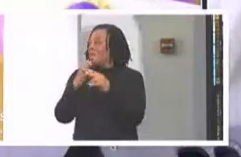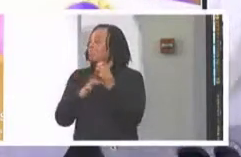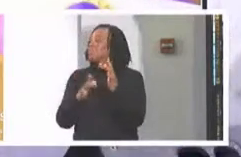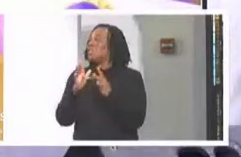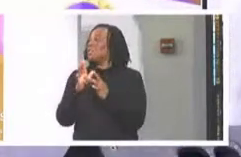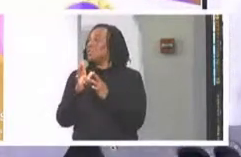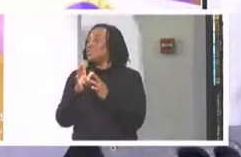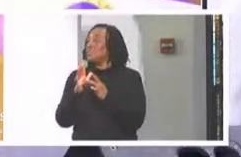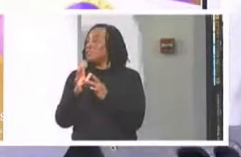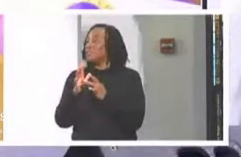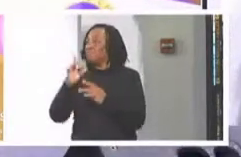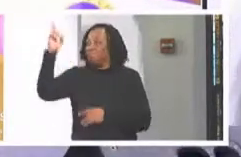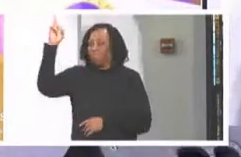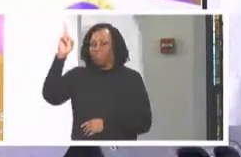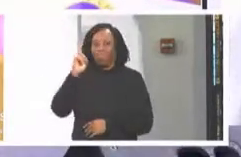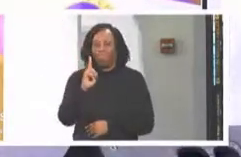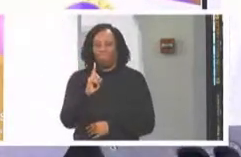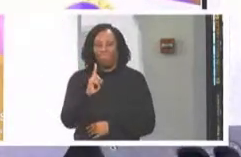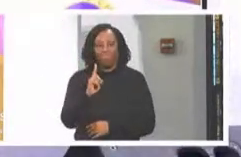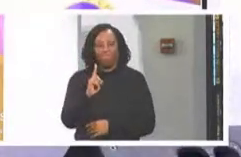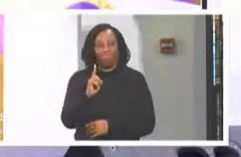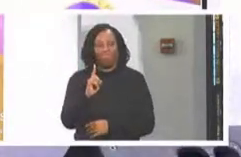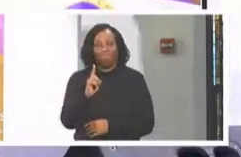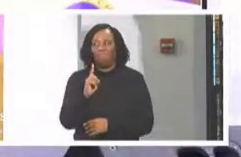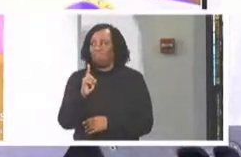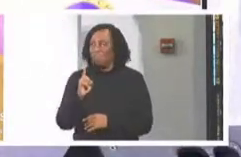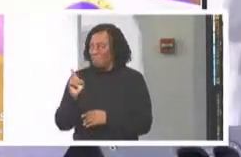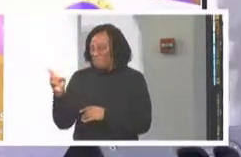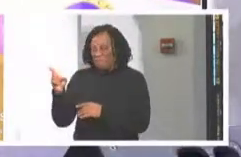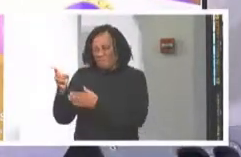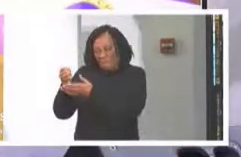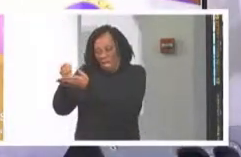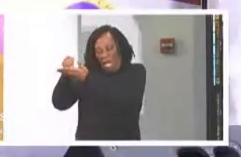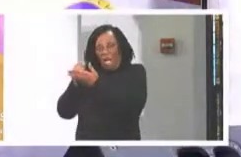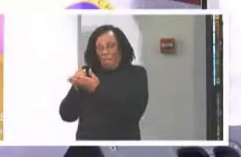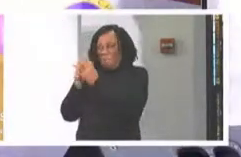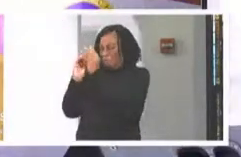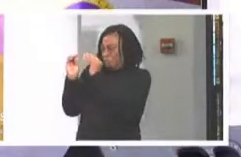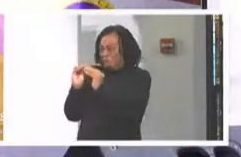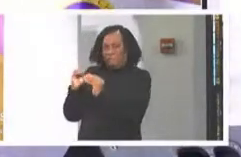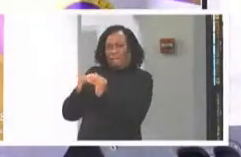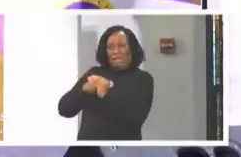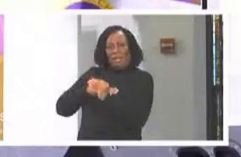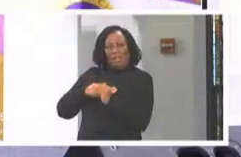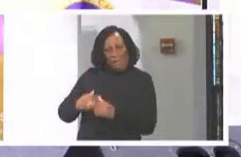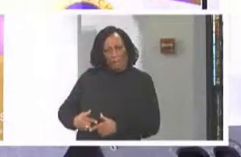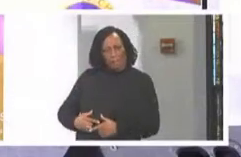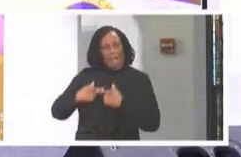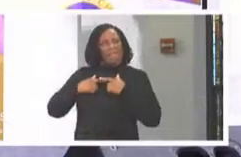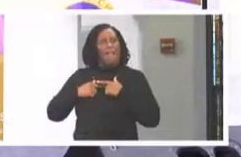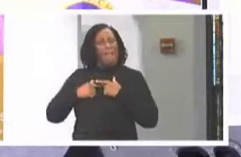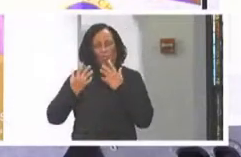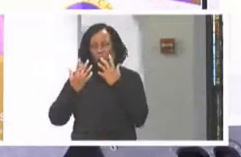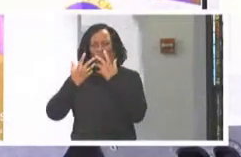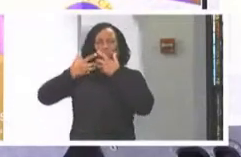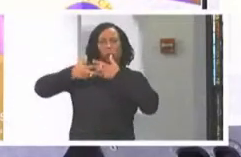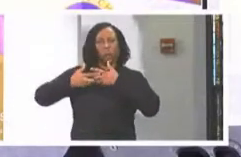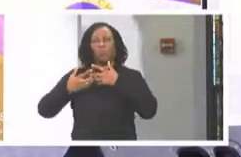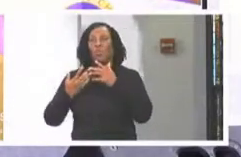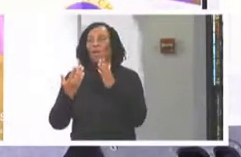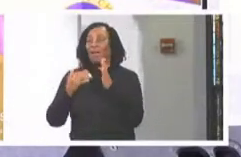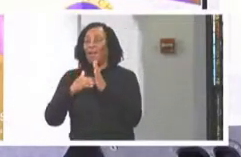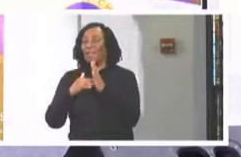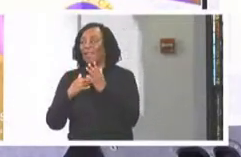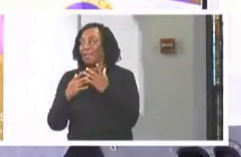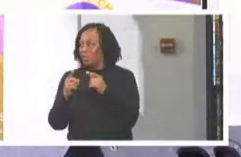one by one, block by block, put my life back together again. And so when we sing the song,